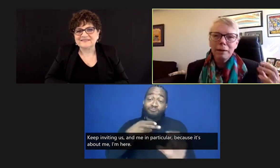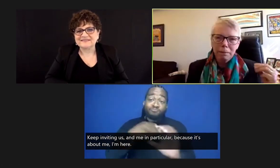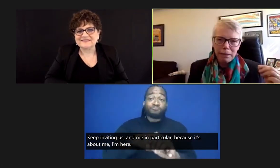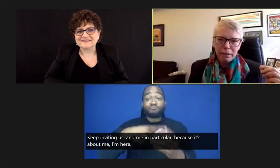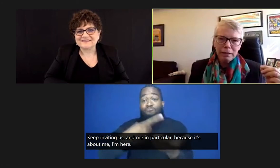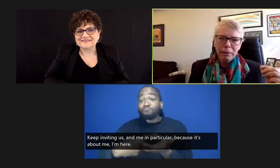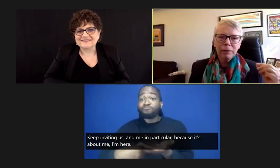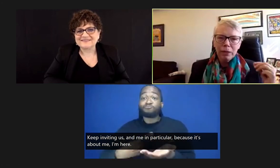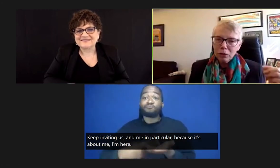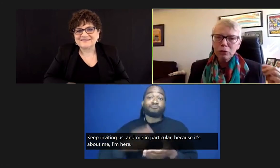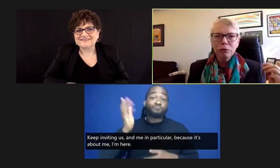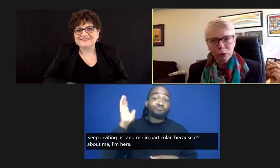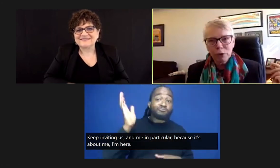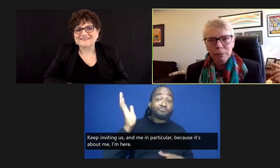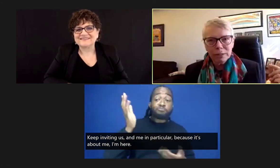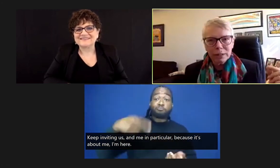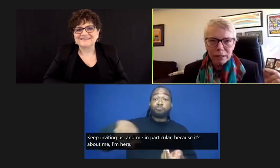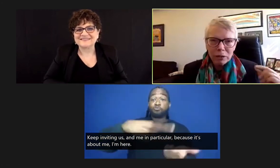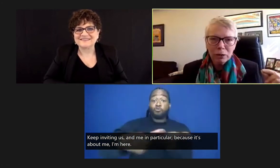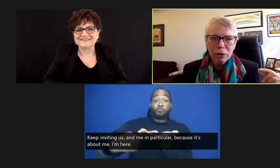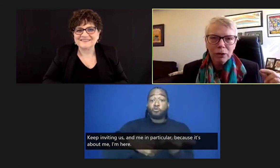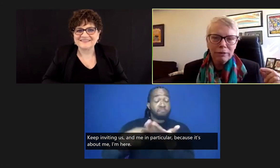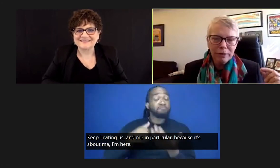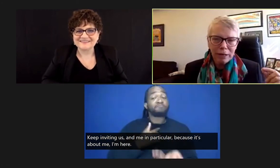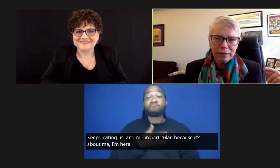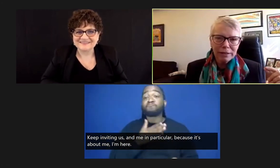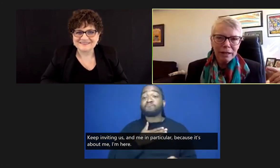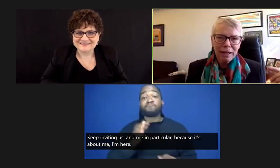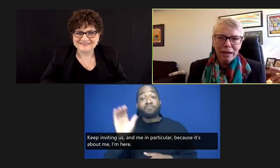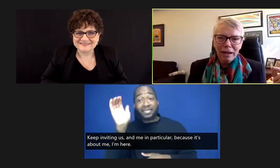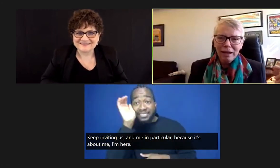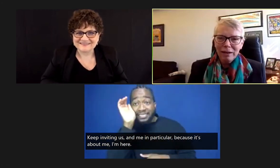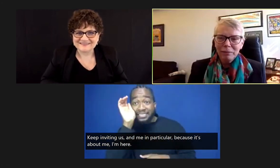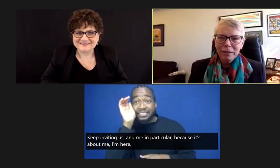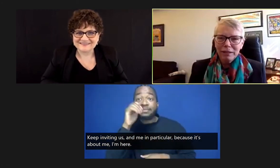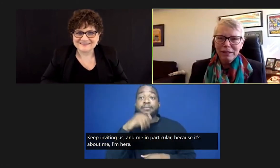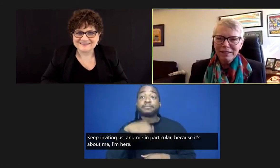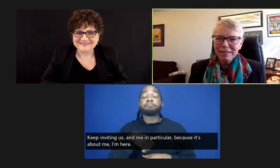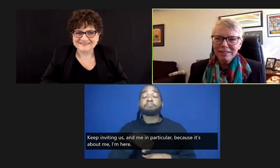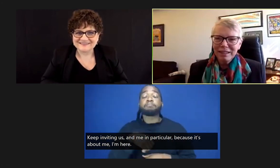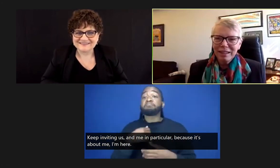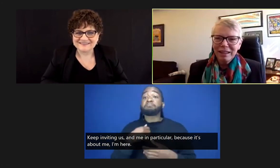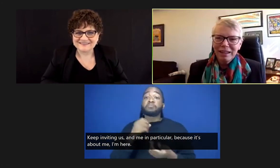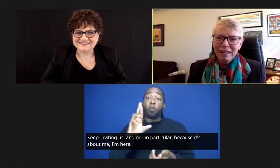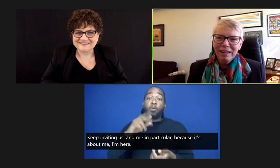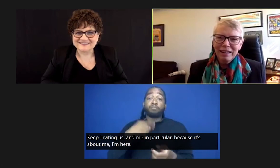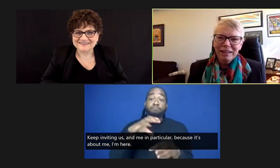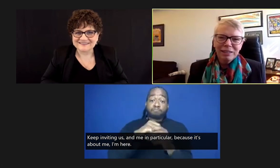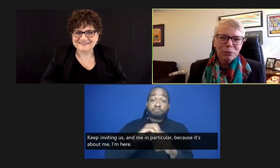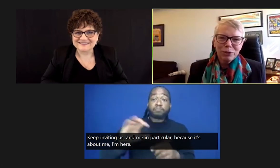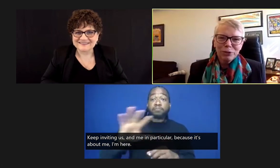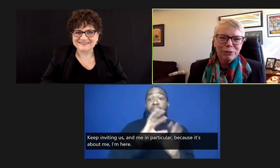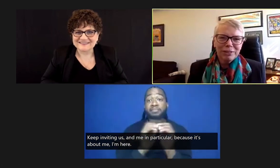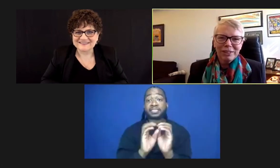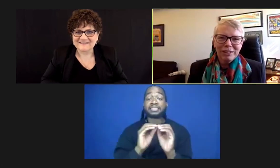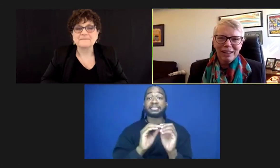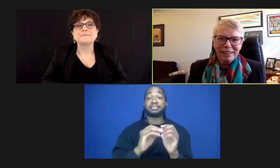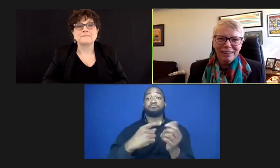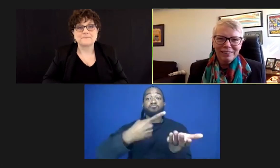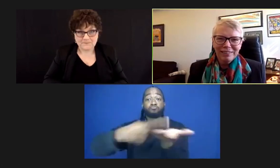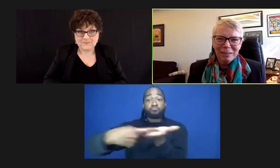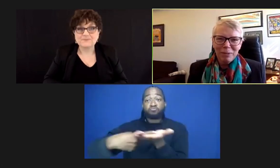come and be in your forums, in your events, because It's